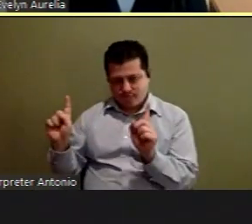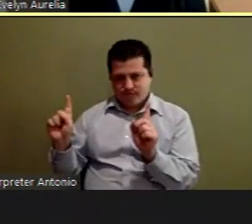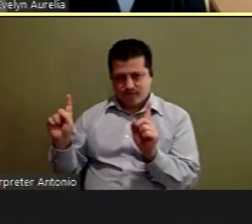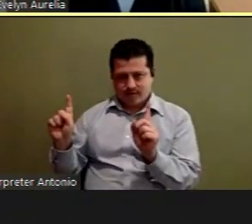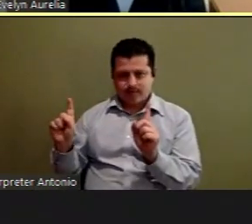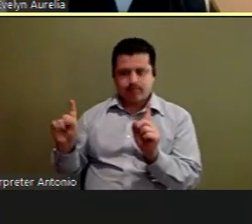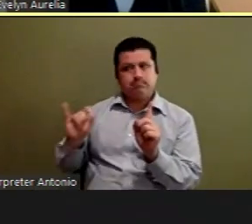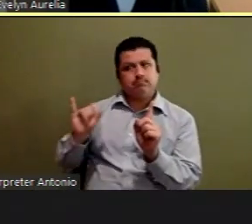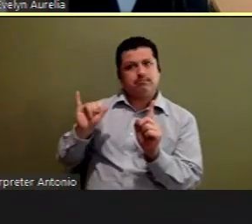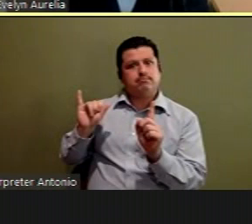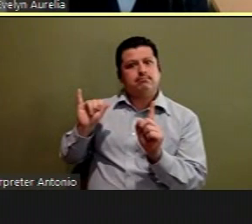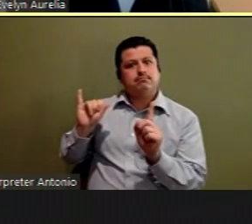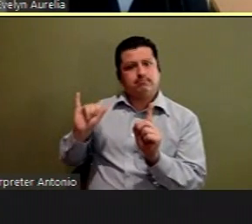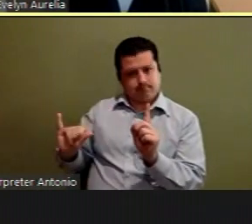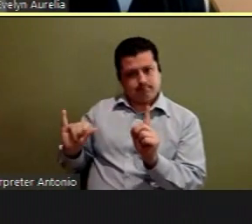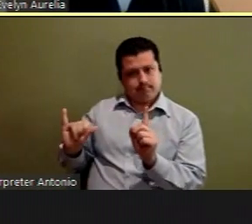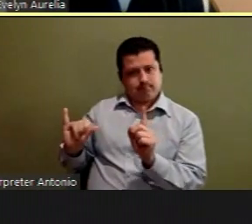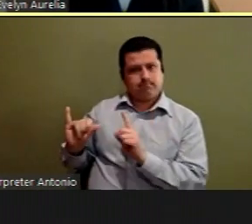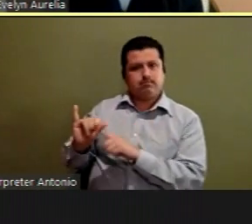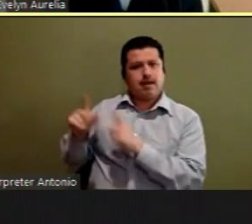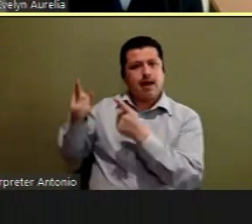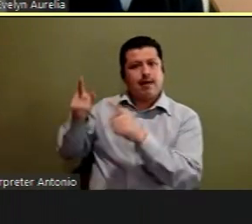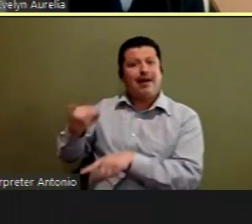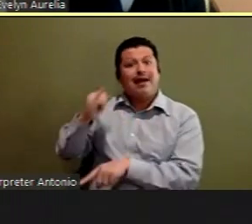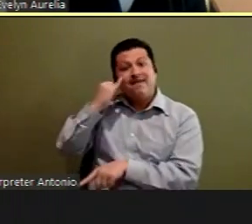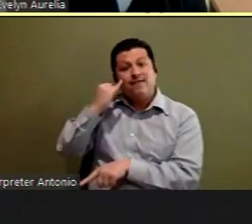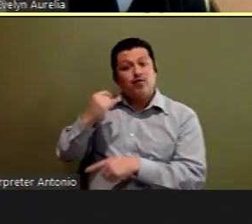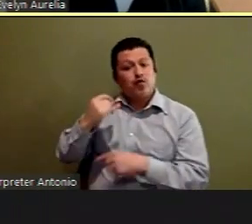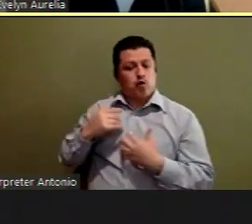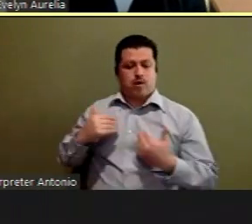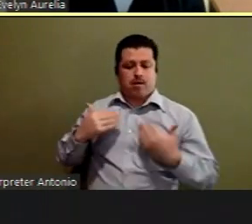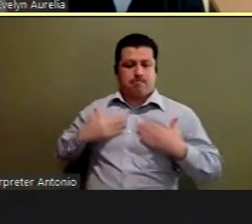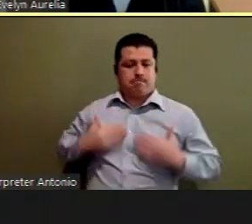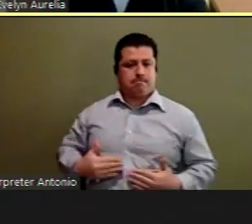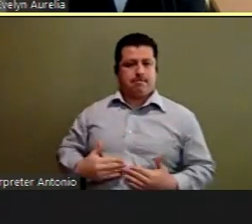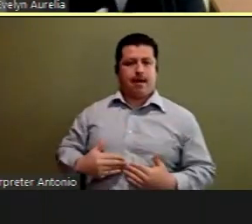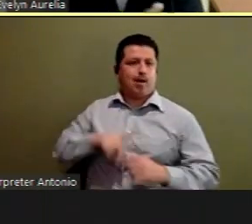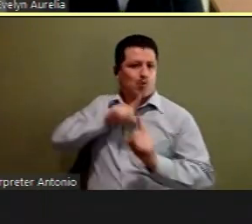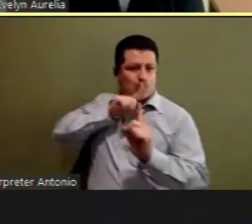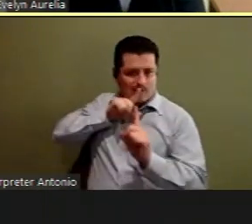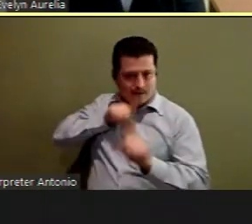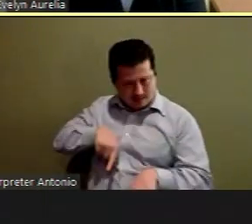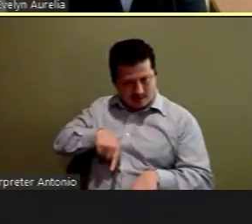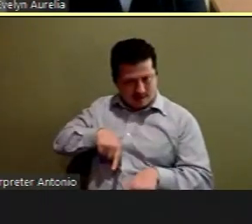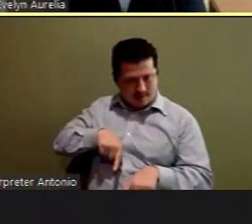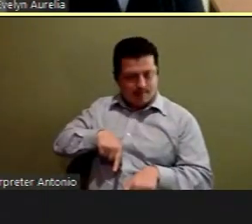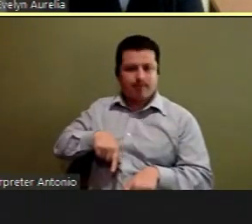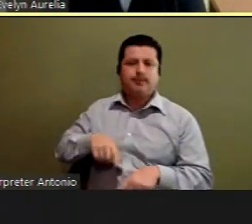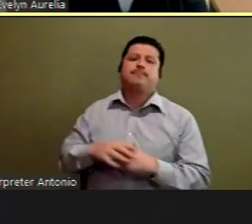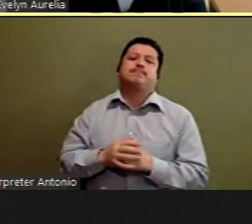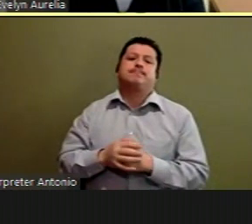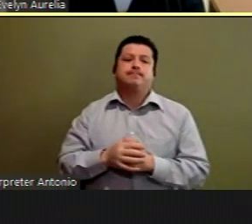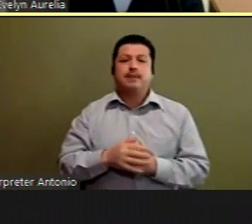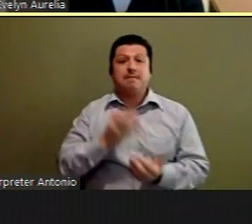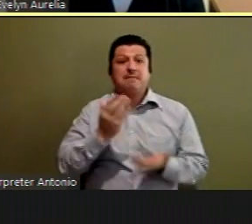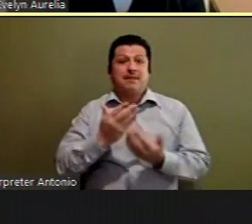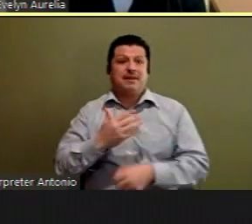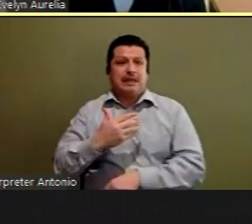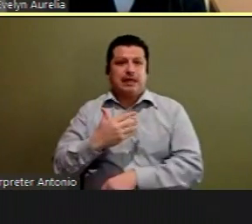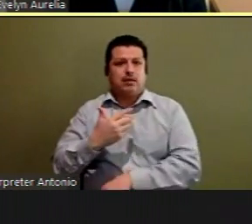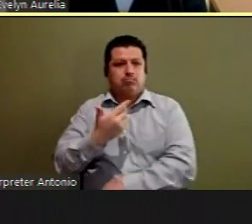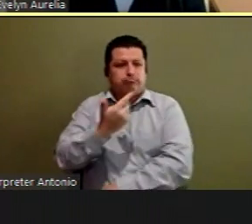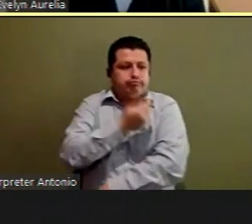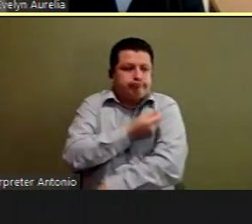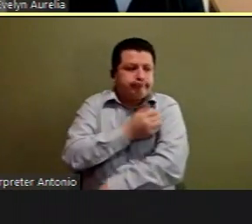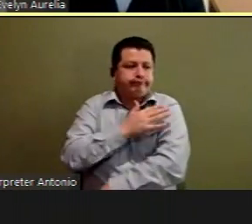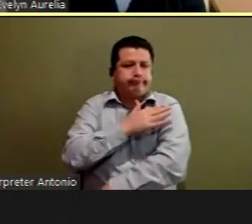will produce if your immune system is responding to the vaccine. So some of those side effects include pain at the injection site, fatigue,